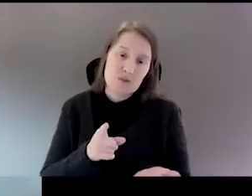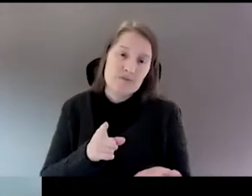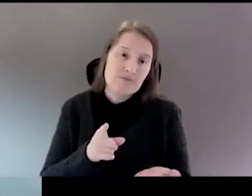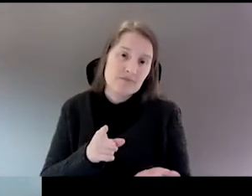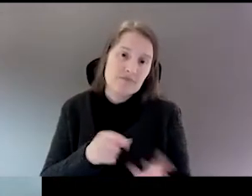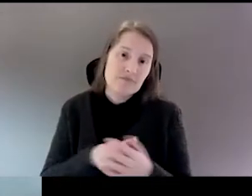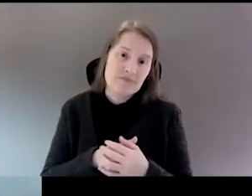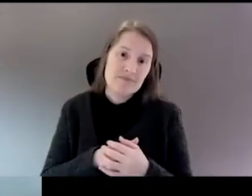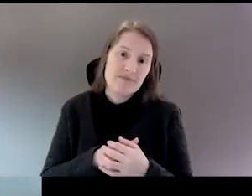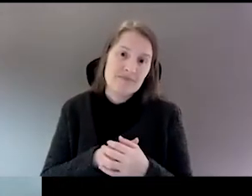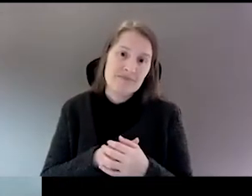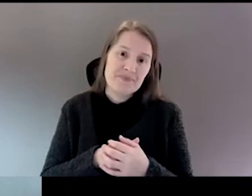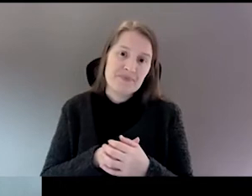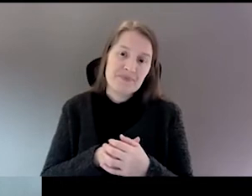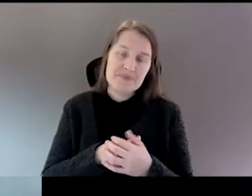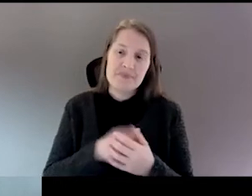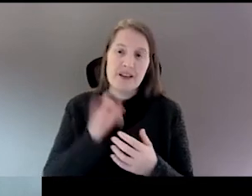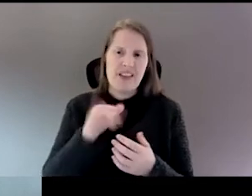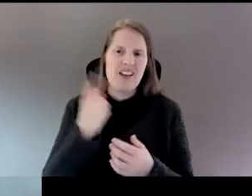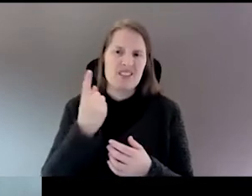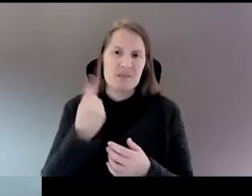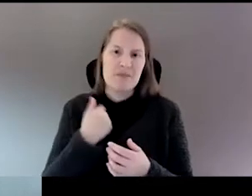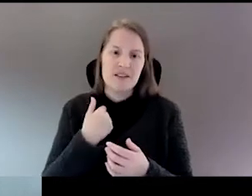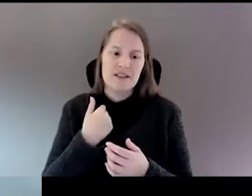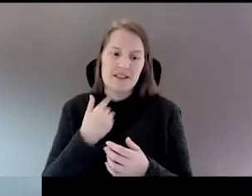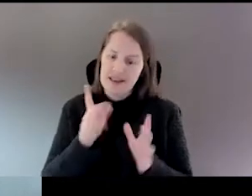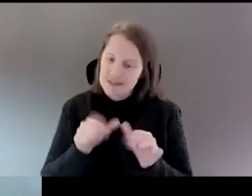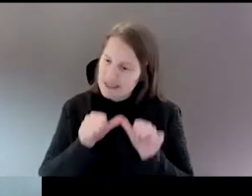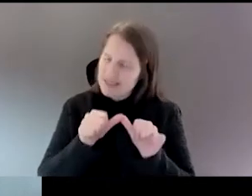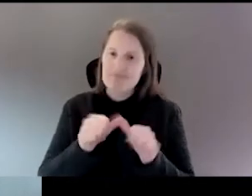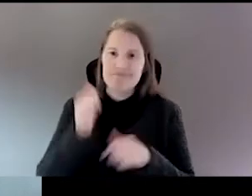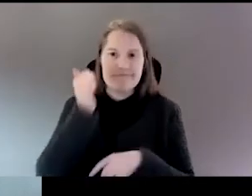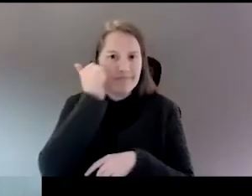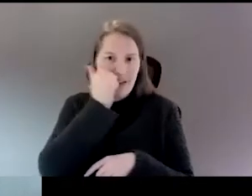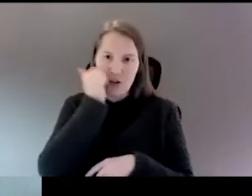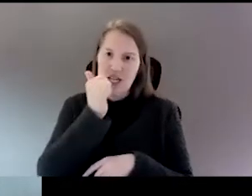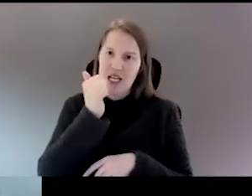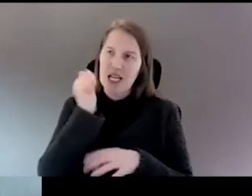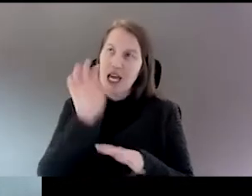and it's something that goes on every day, everywhere, and we can see it right in front of us now.